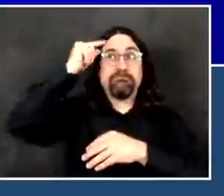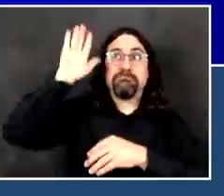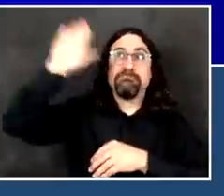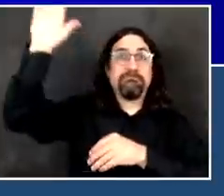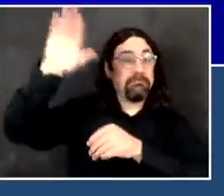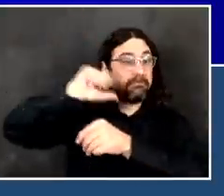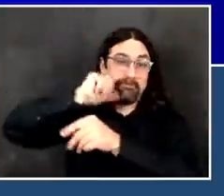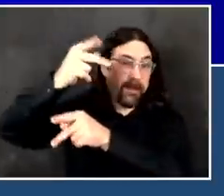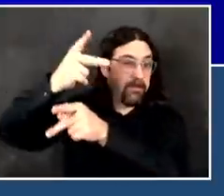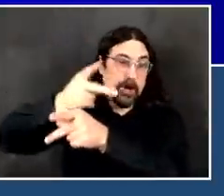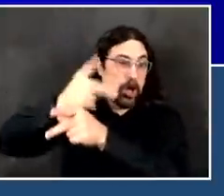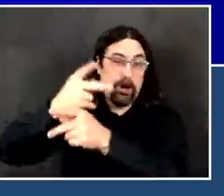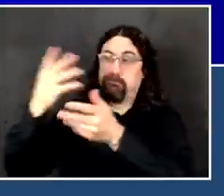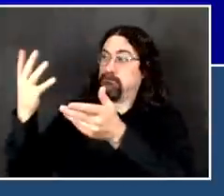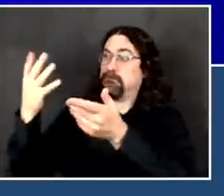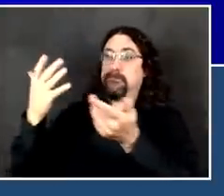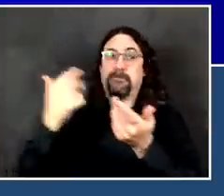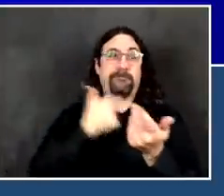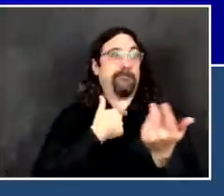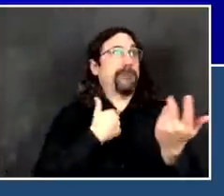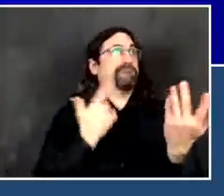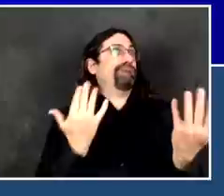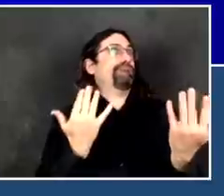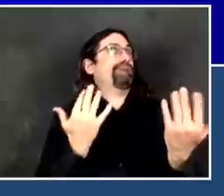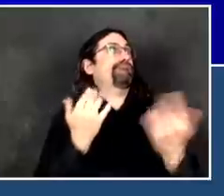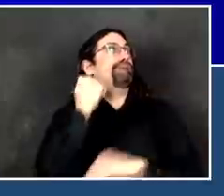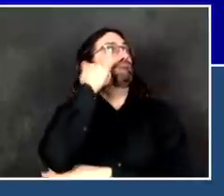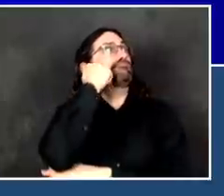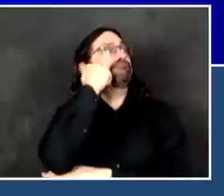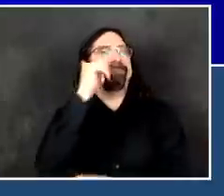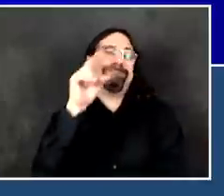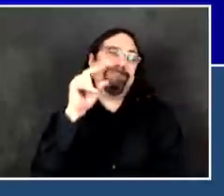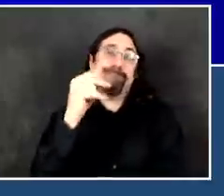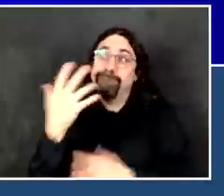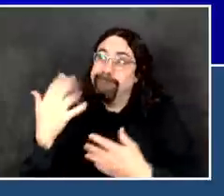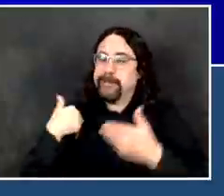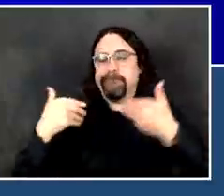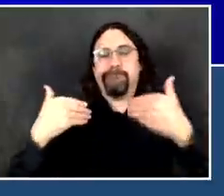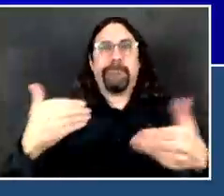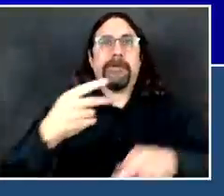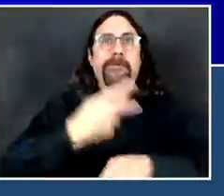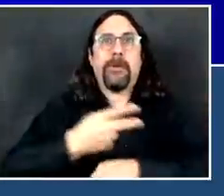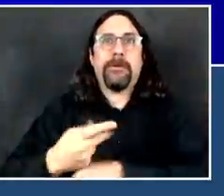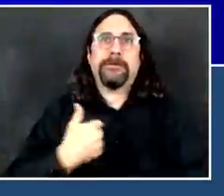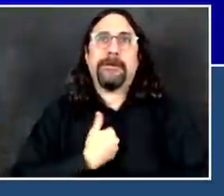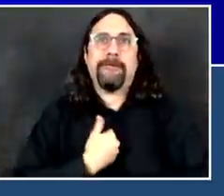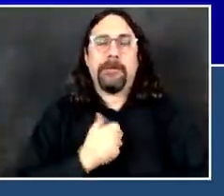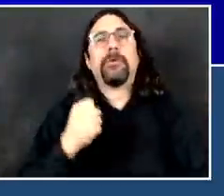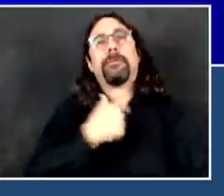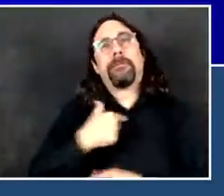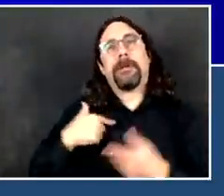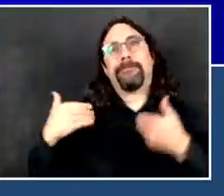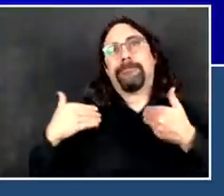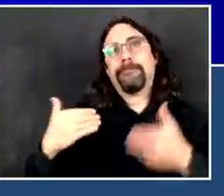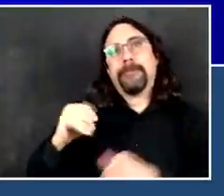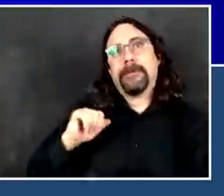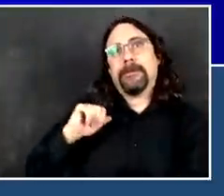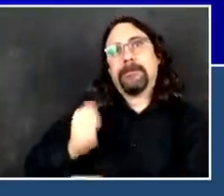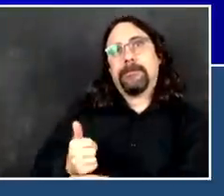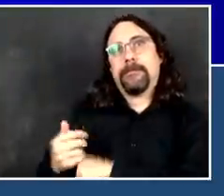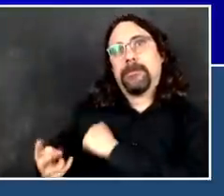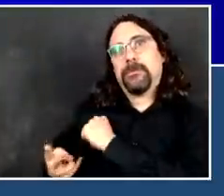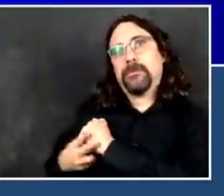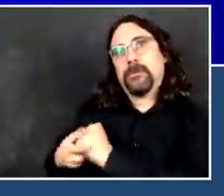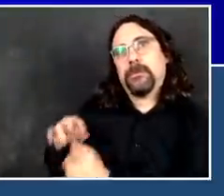our own reserve. We will take the production that's now been created in those four areas, the face shields, the